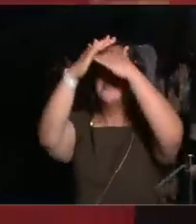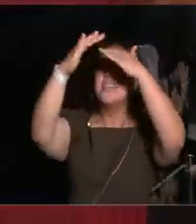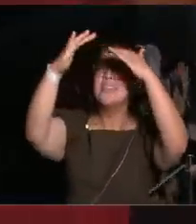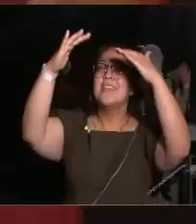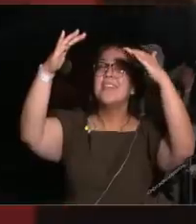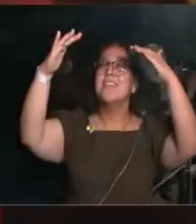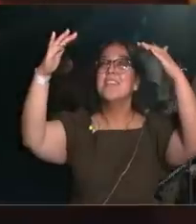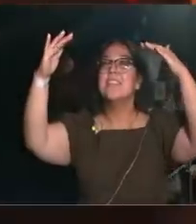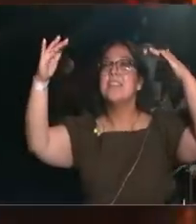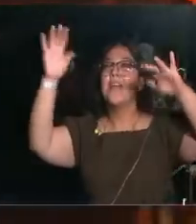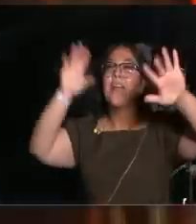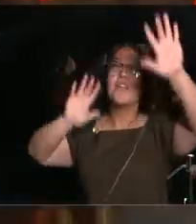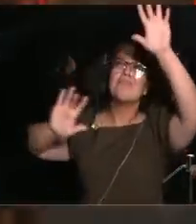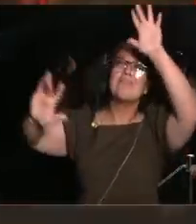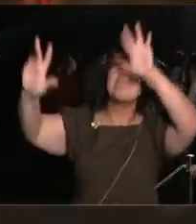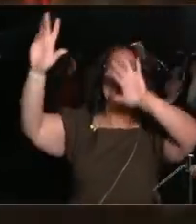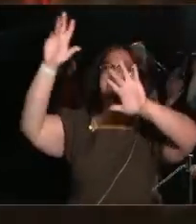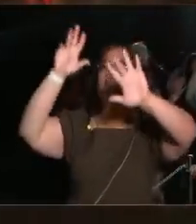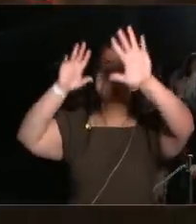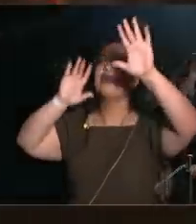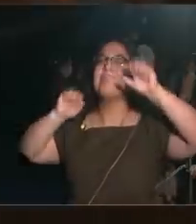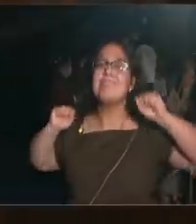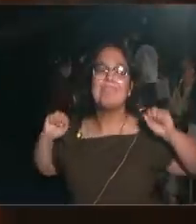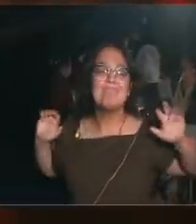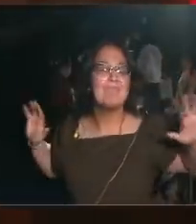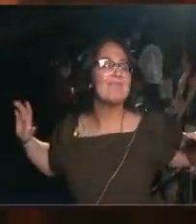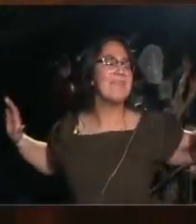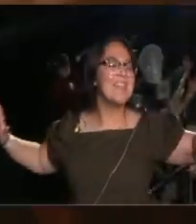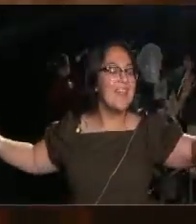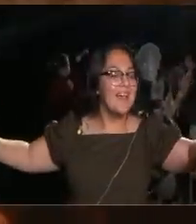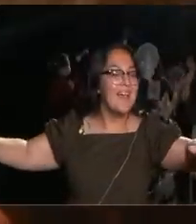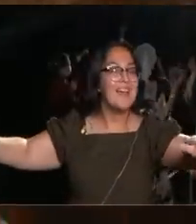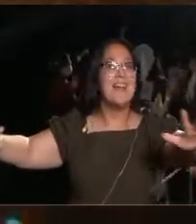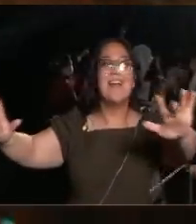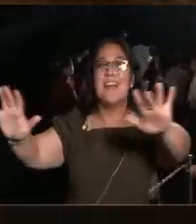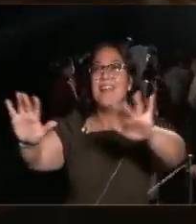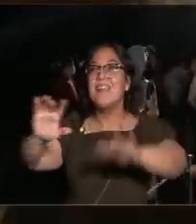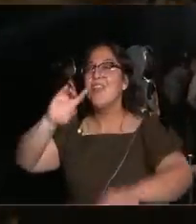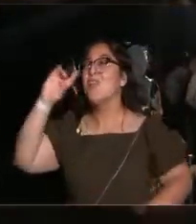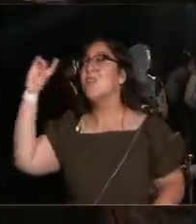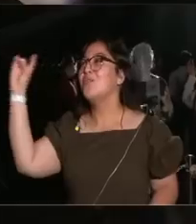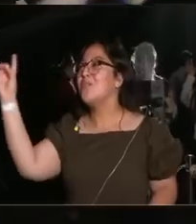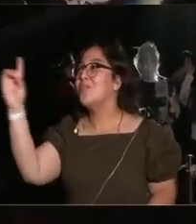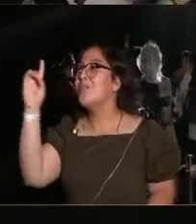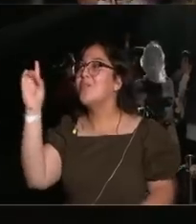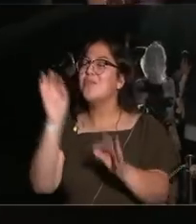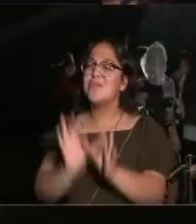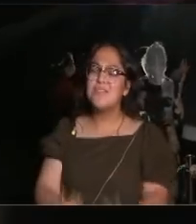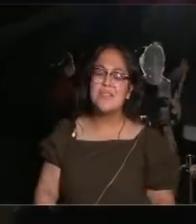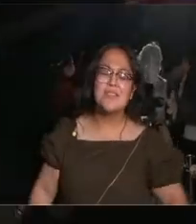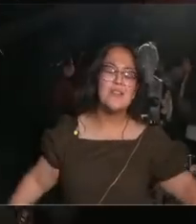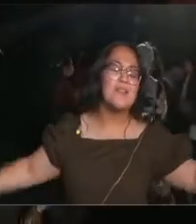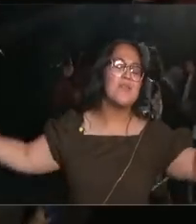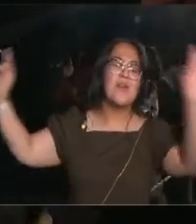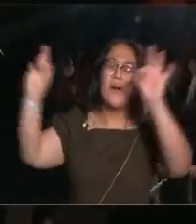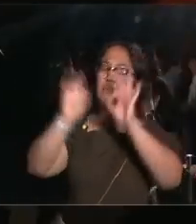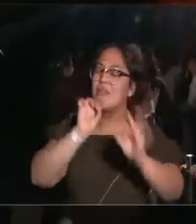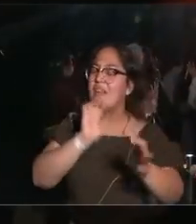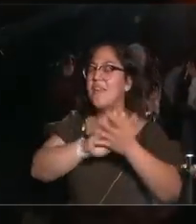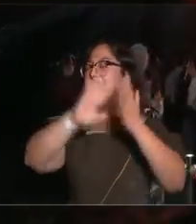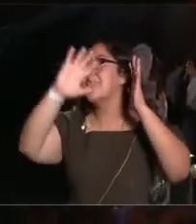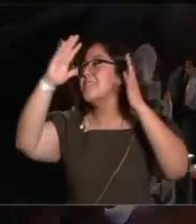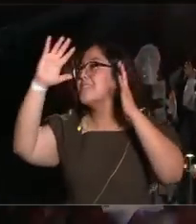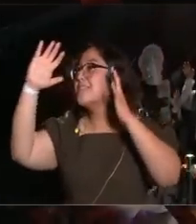exalted now in the heavens. And your glory fills this place. You alone deserve